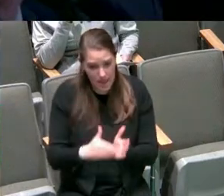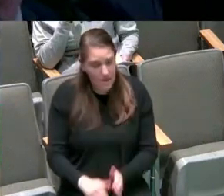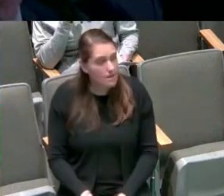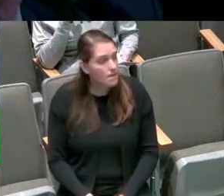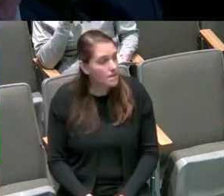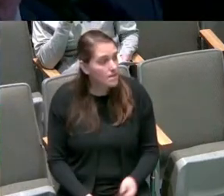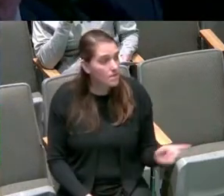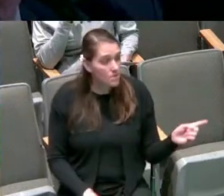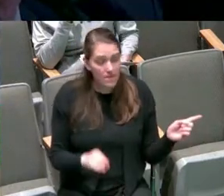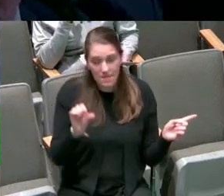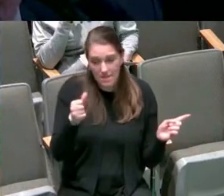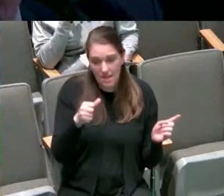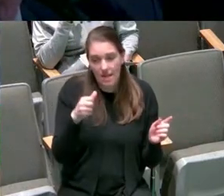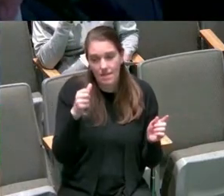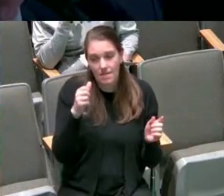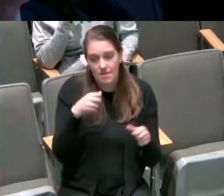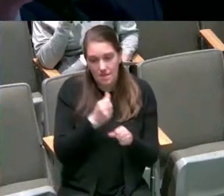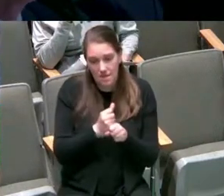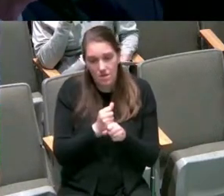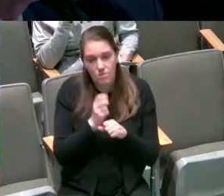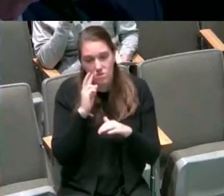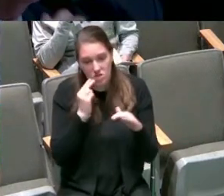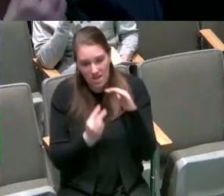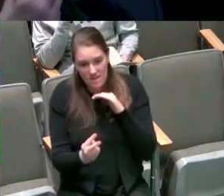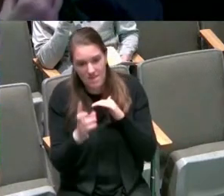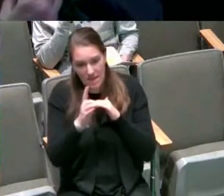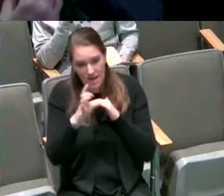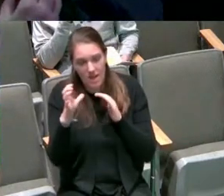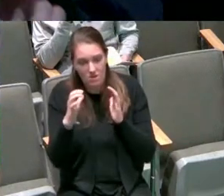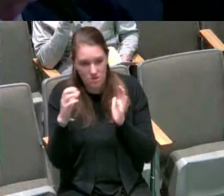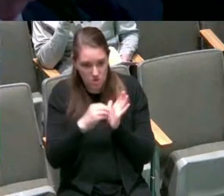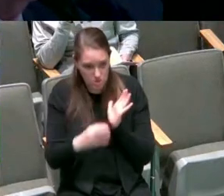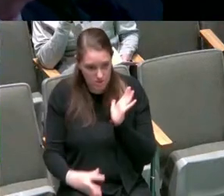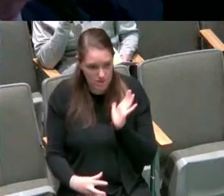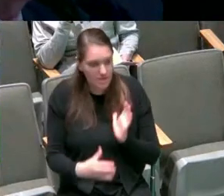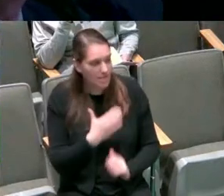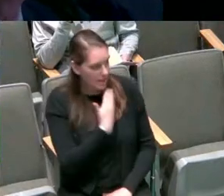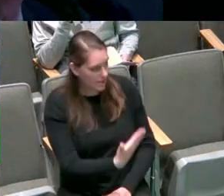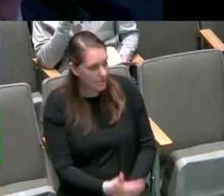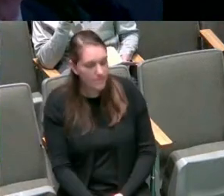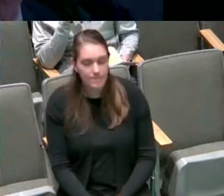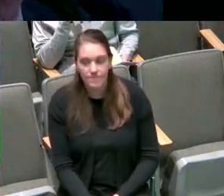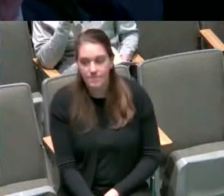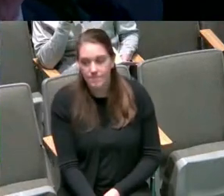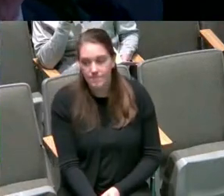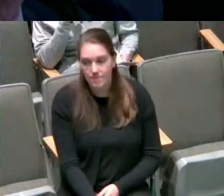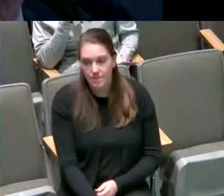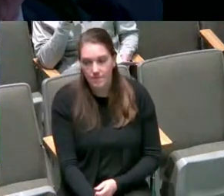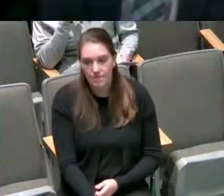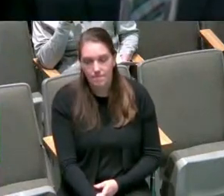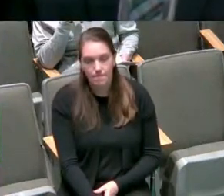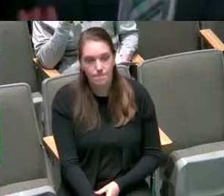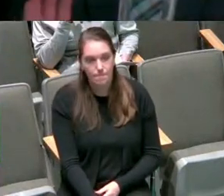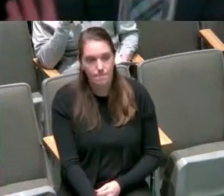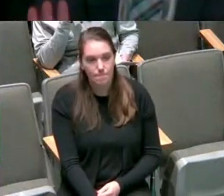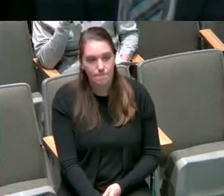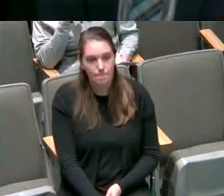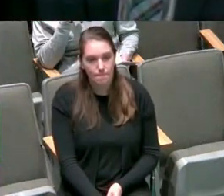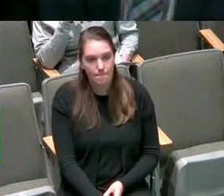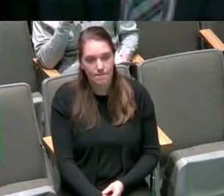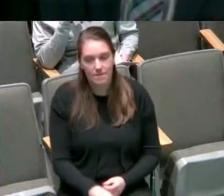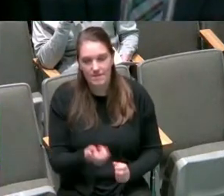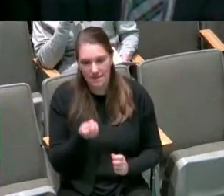10-year projection is the 800 students thank you yes